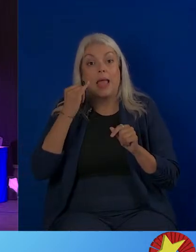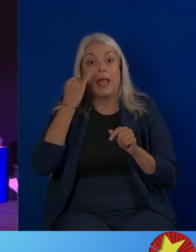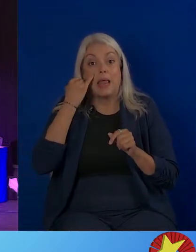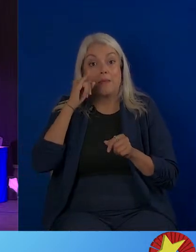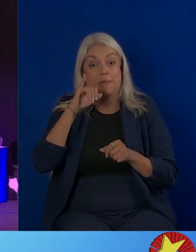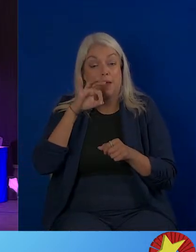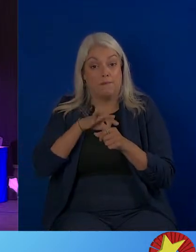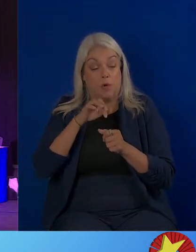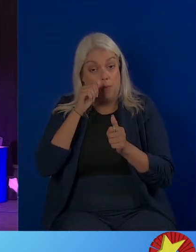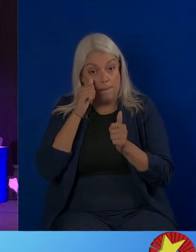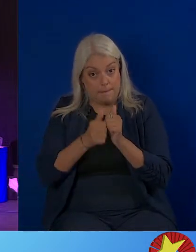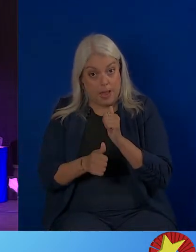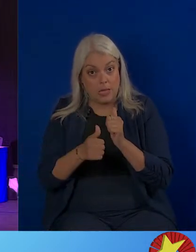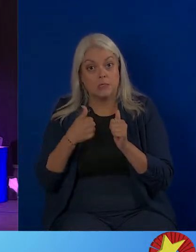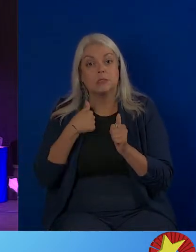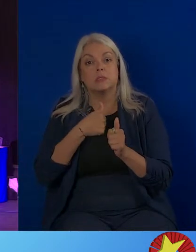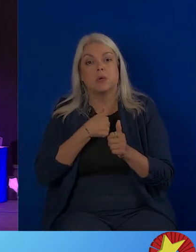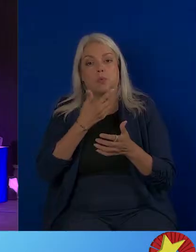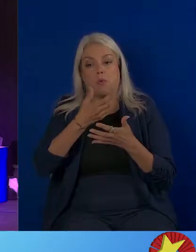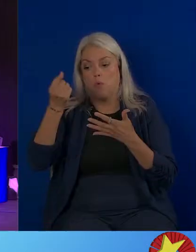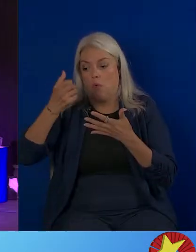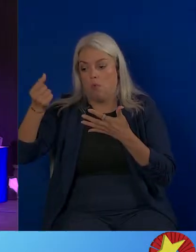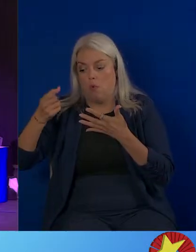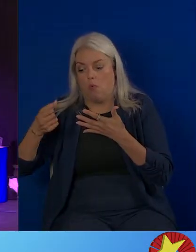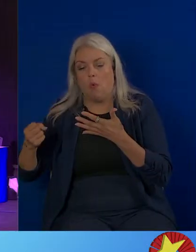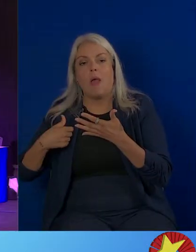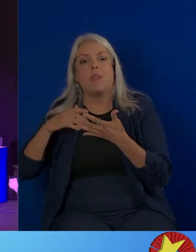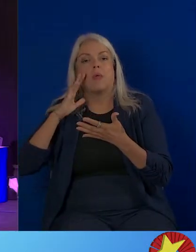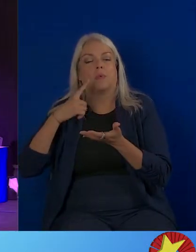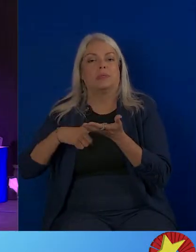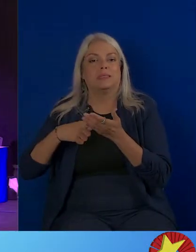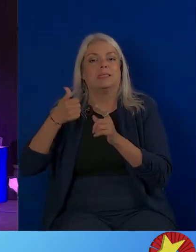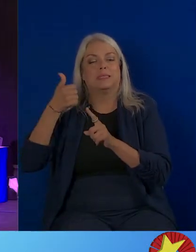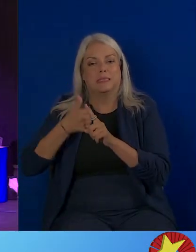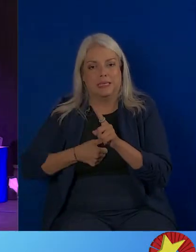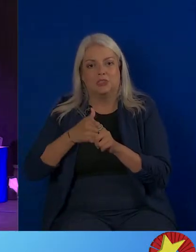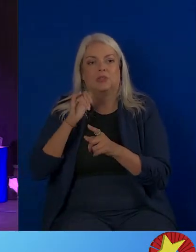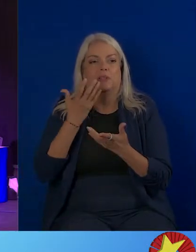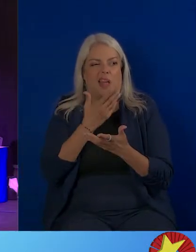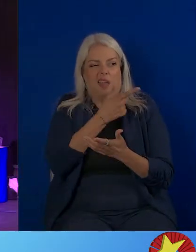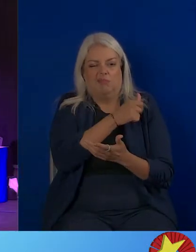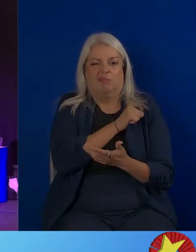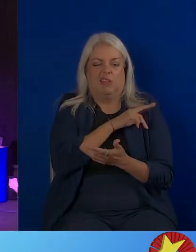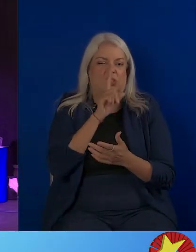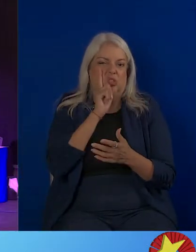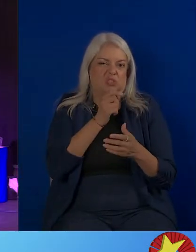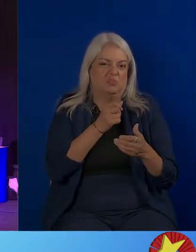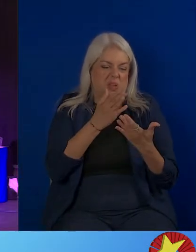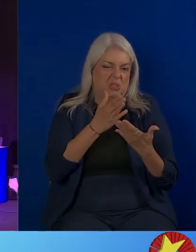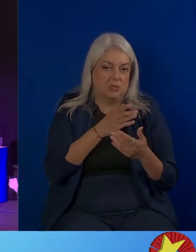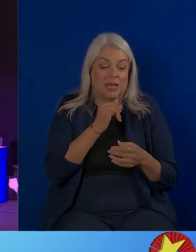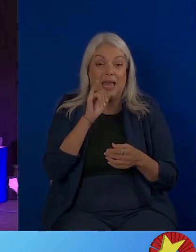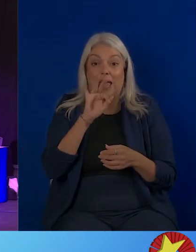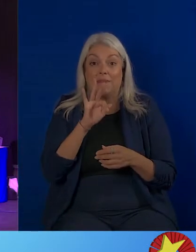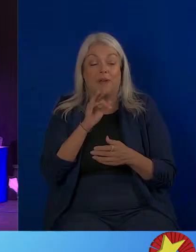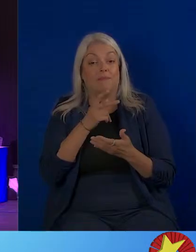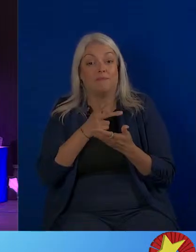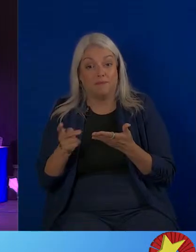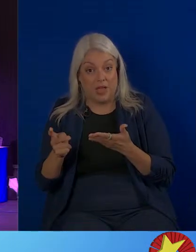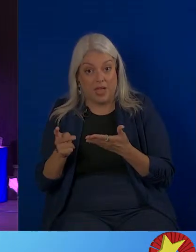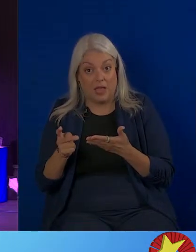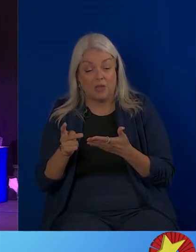vote passes, then we've removed all of them, and we'll go line by line, as Superintendent Reichman stated. Otherwise, if that fails, we will need